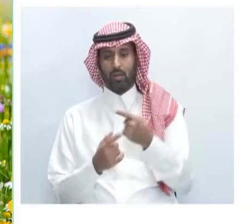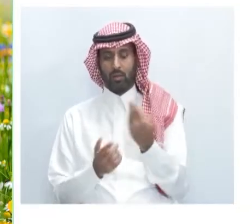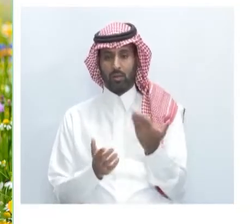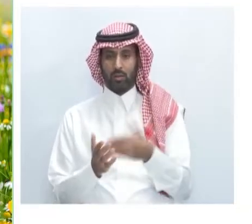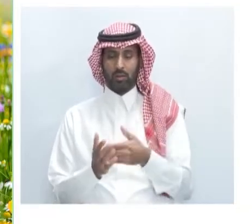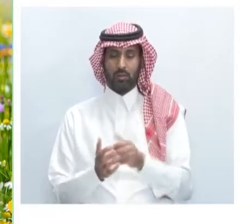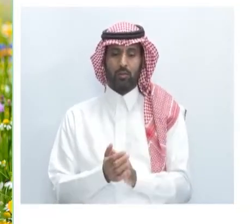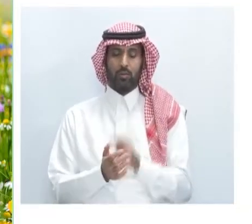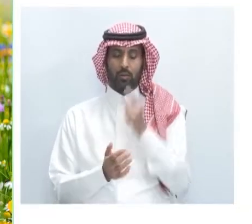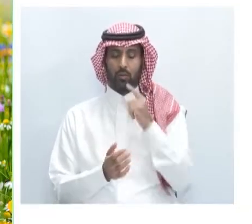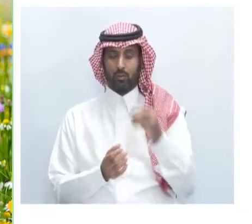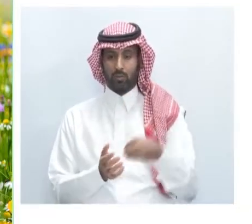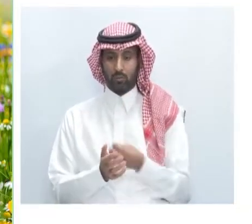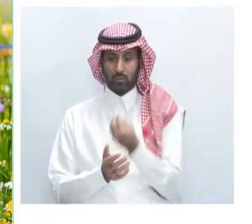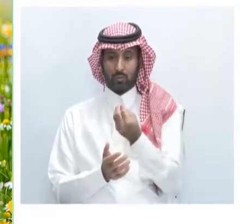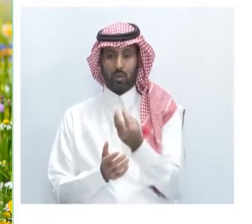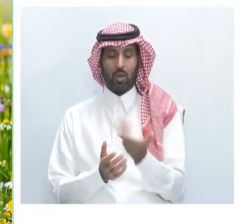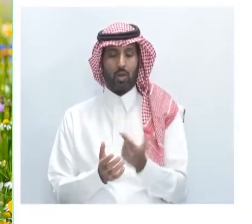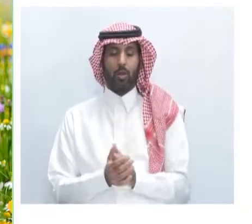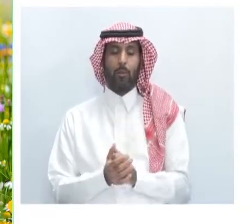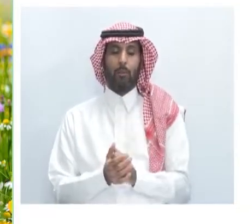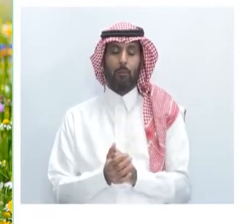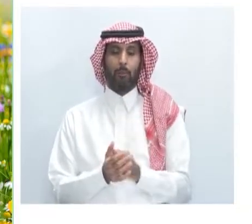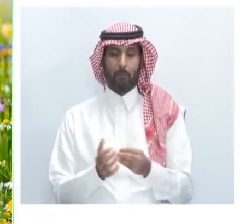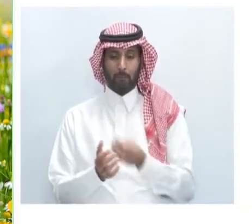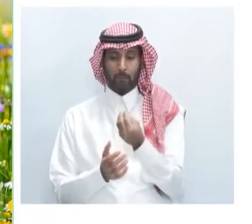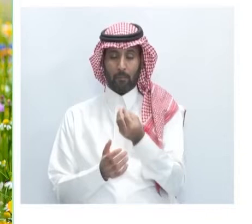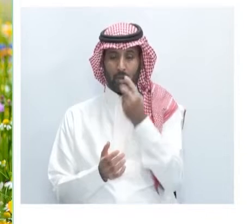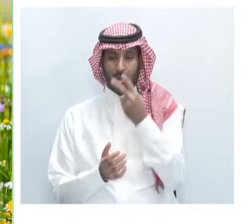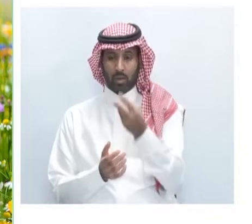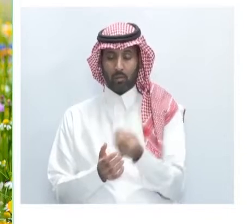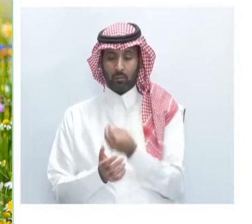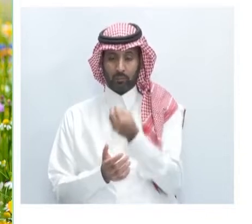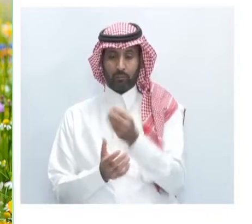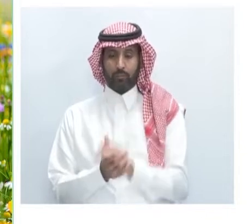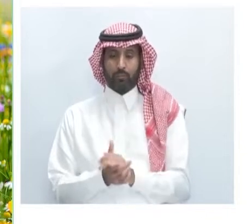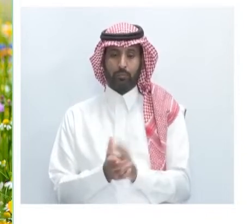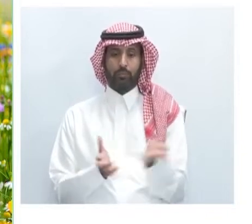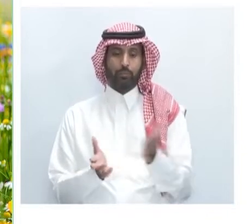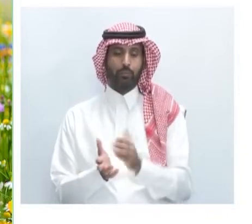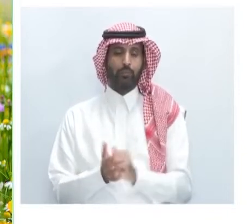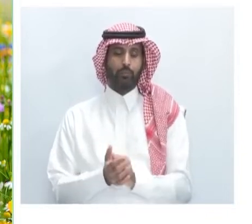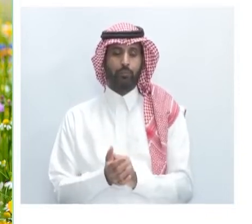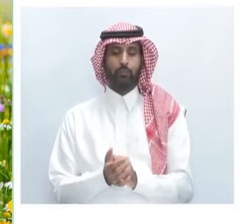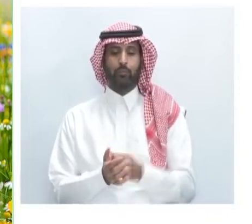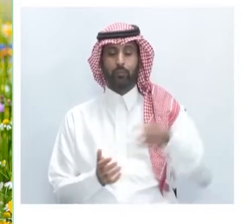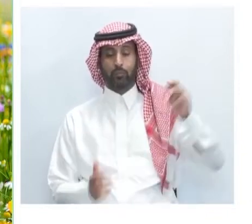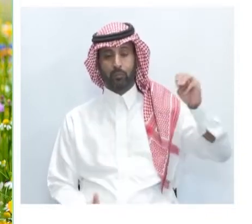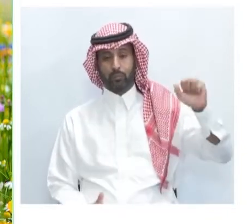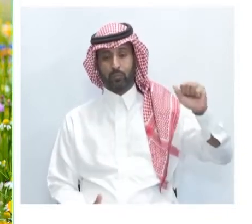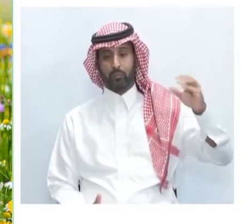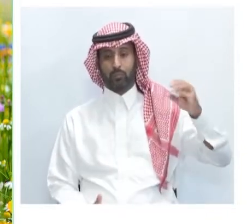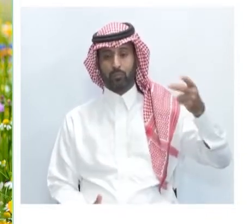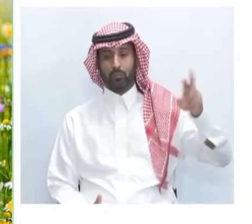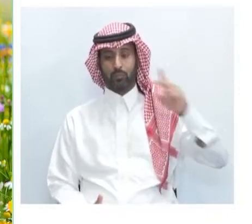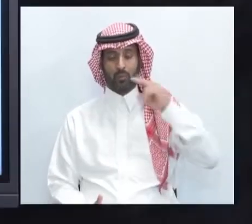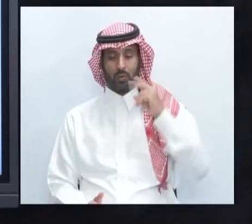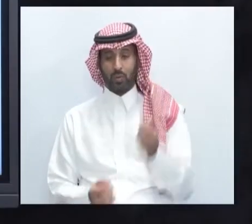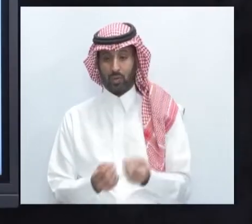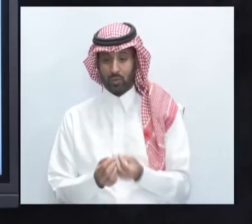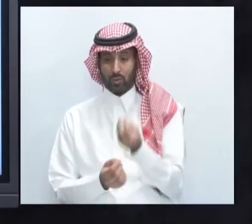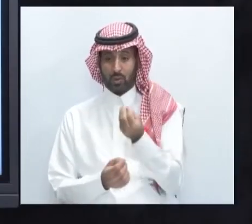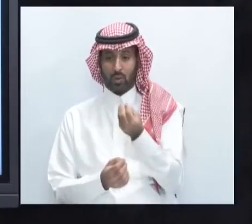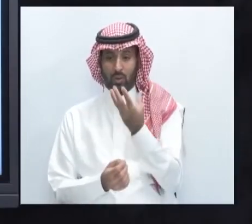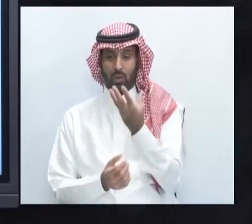again. Flowers are out. What are the flowers? Those are the flowers. Okay. So flowers are out.